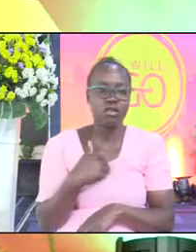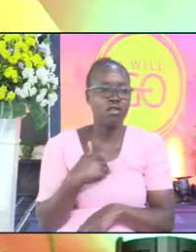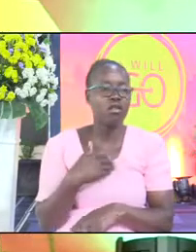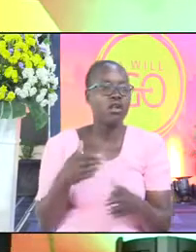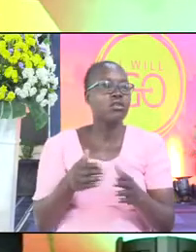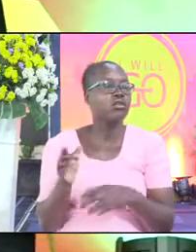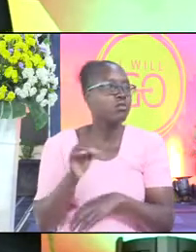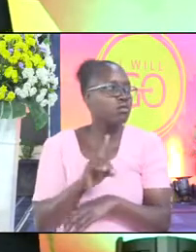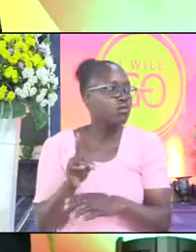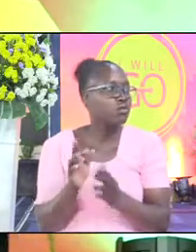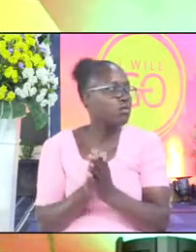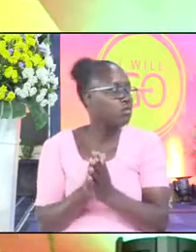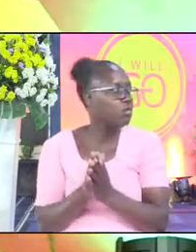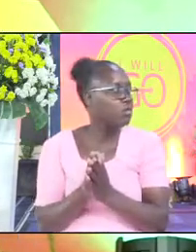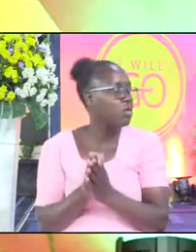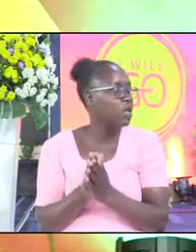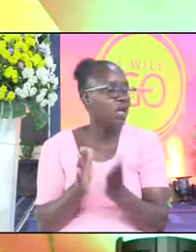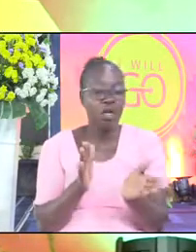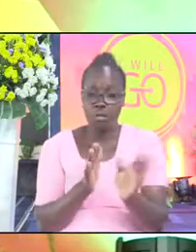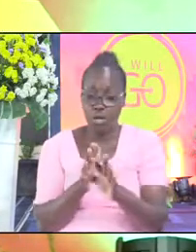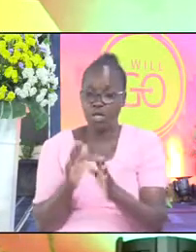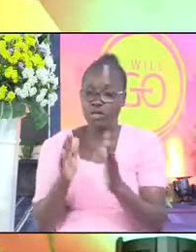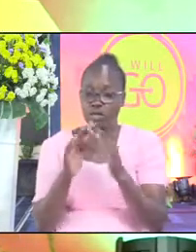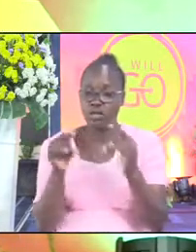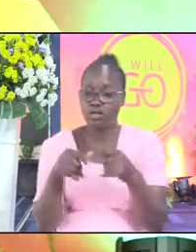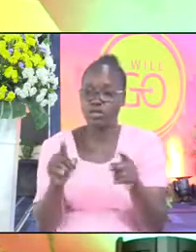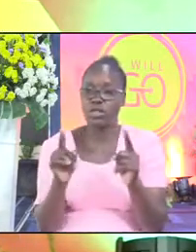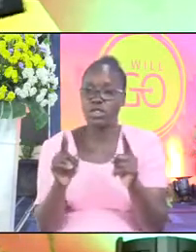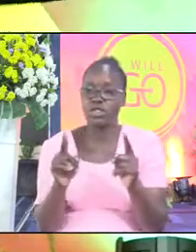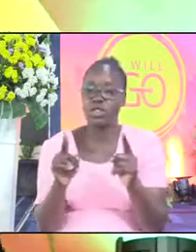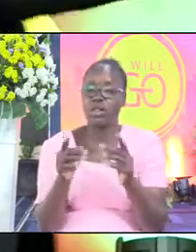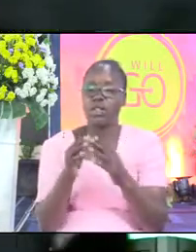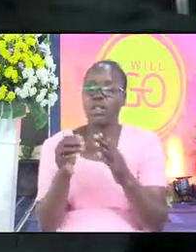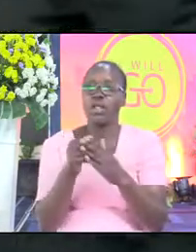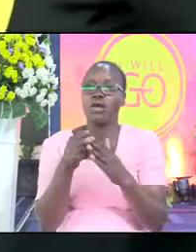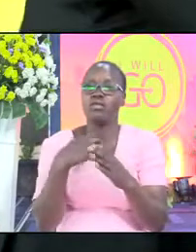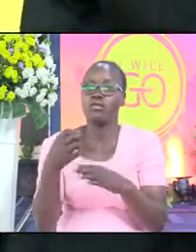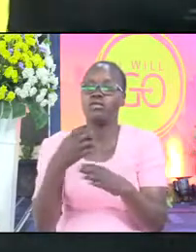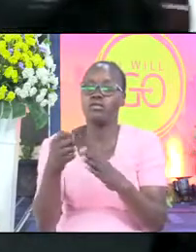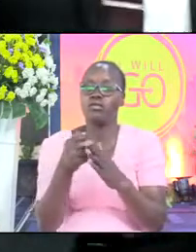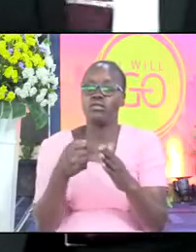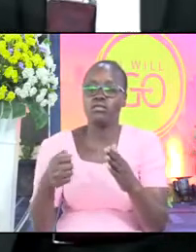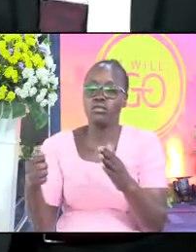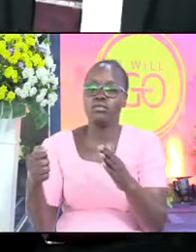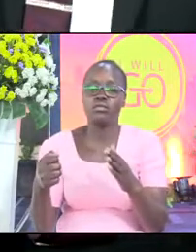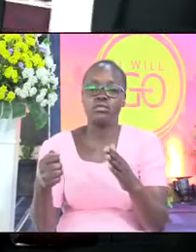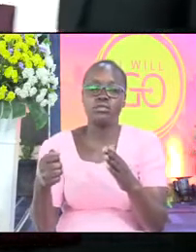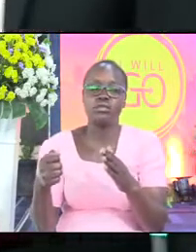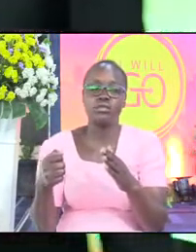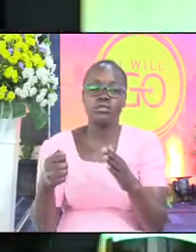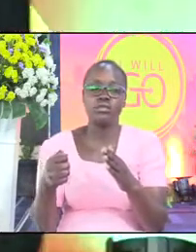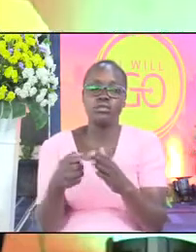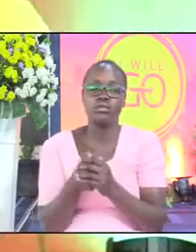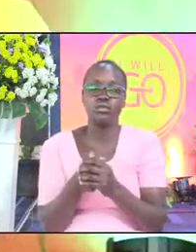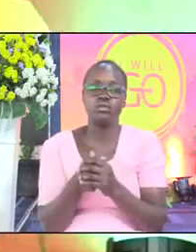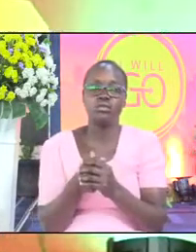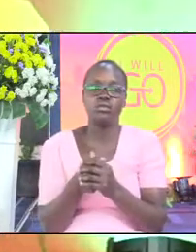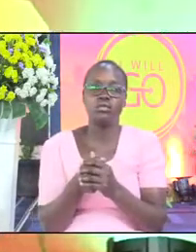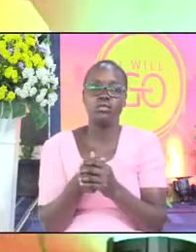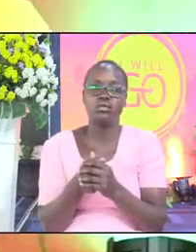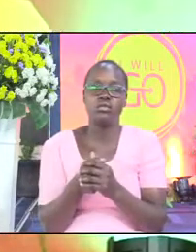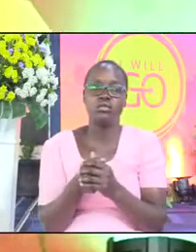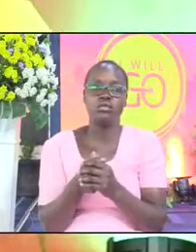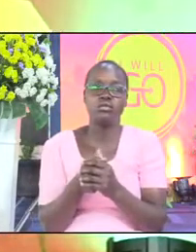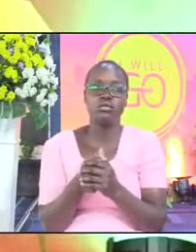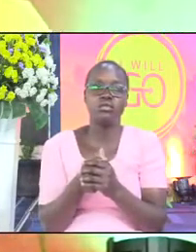pathway? Can I walk, come to your house? Can I knock on your door? Pastor, can I knock on your door? Put on